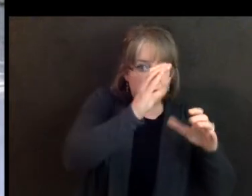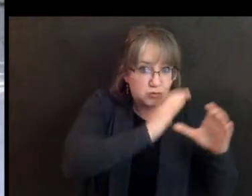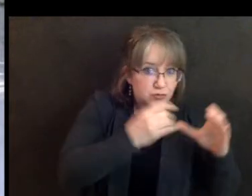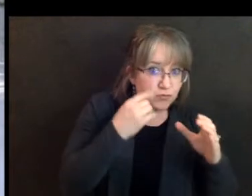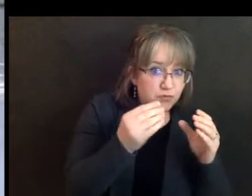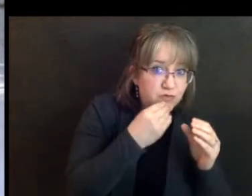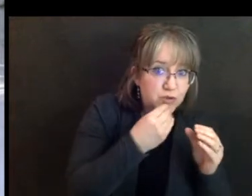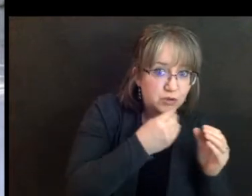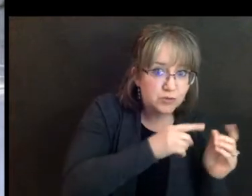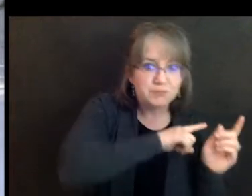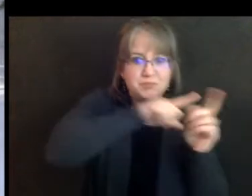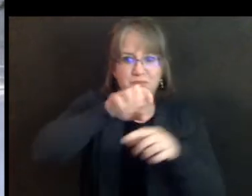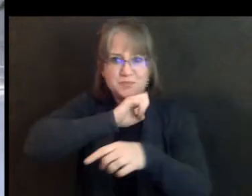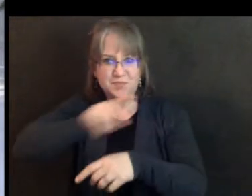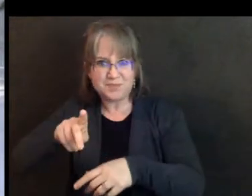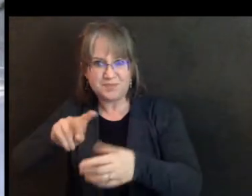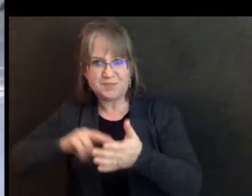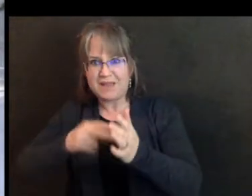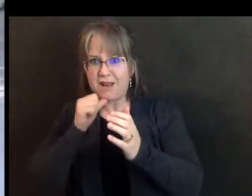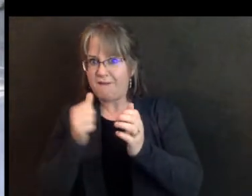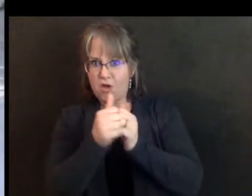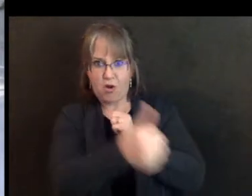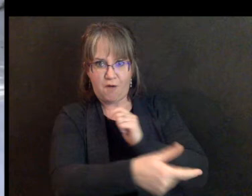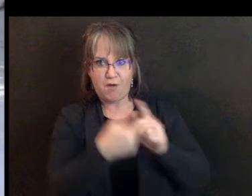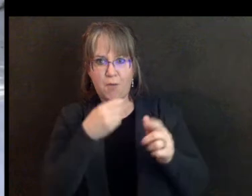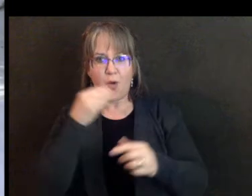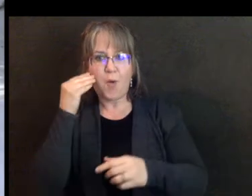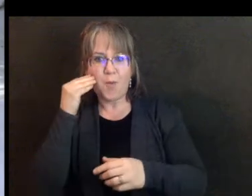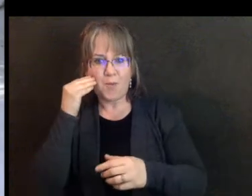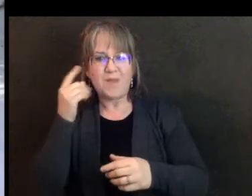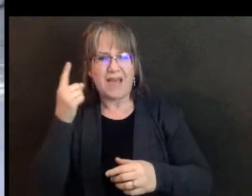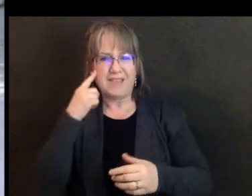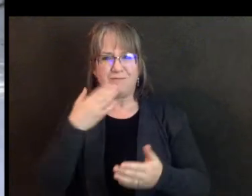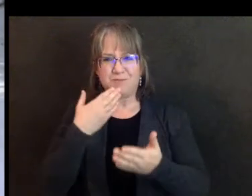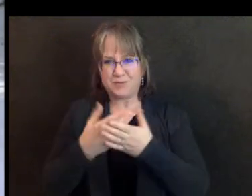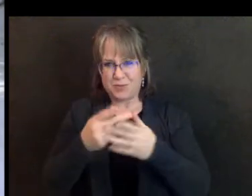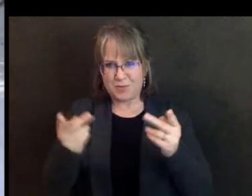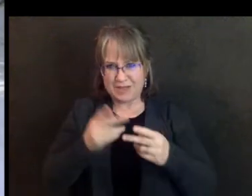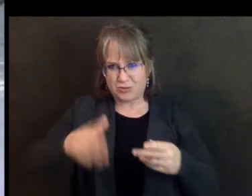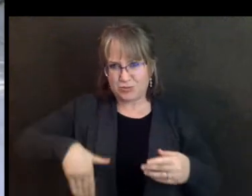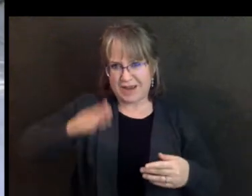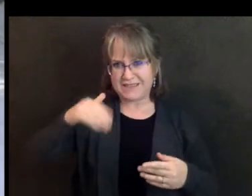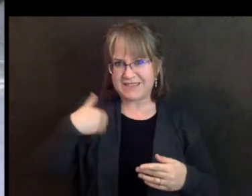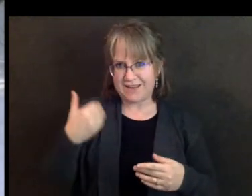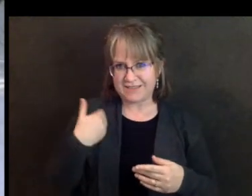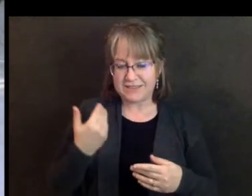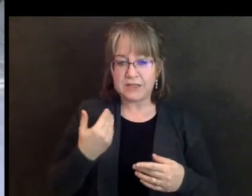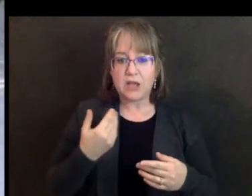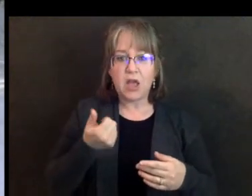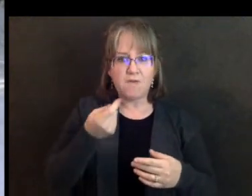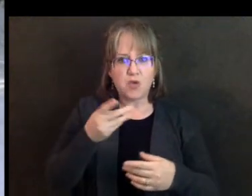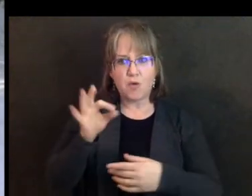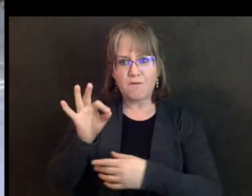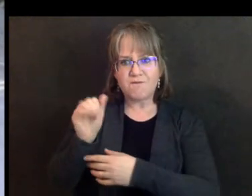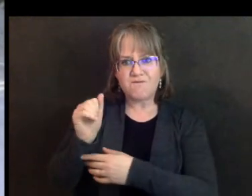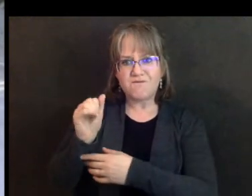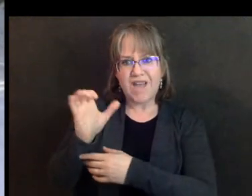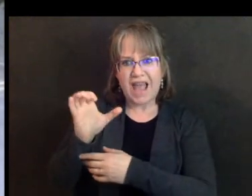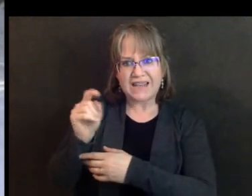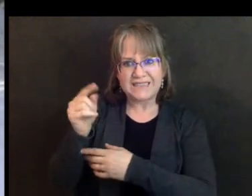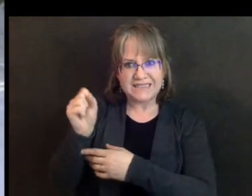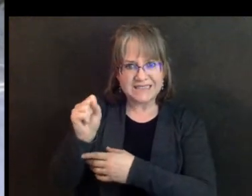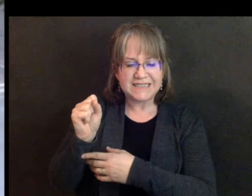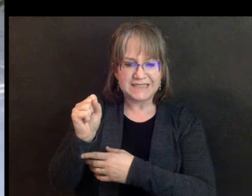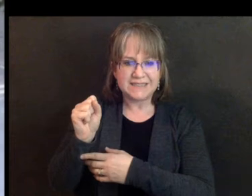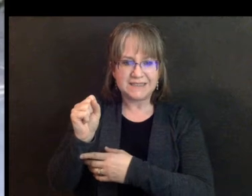from home. So I would say this is a good place to raise young. So a couple facts about bald eagles. We've talked about their nest, takes them 3